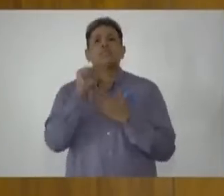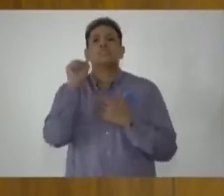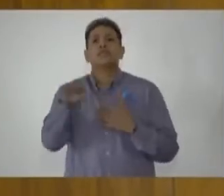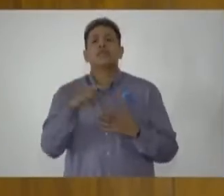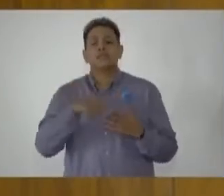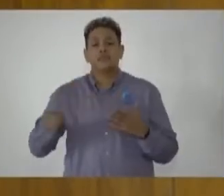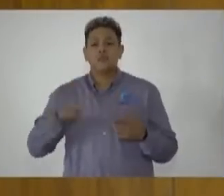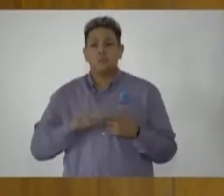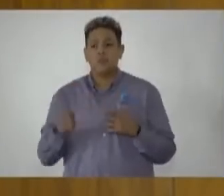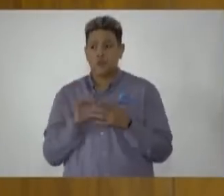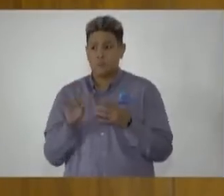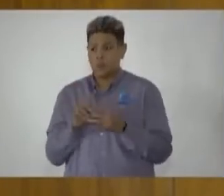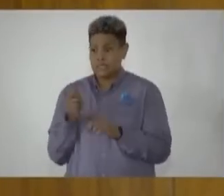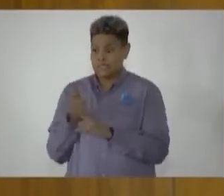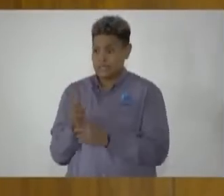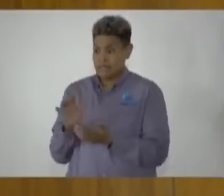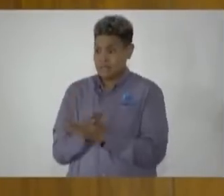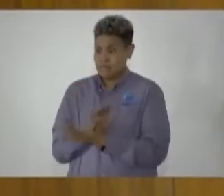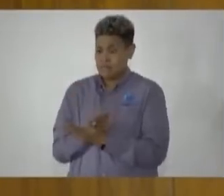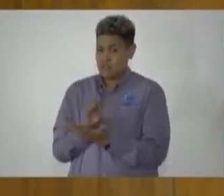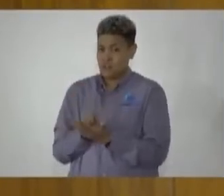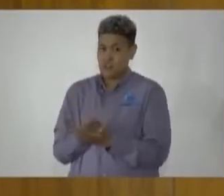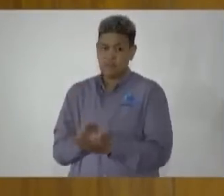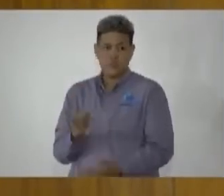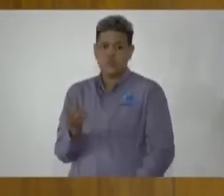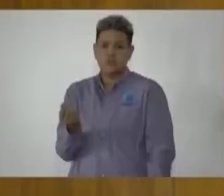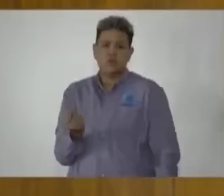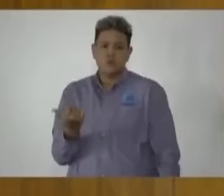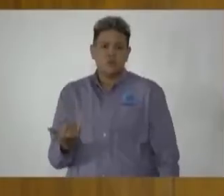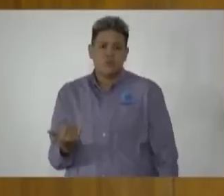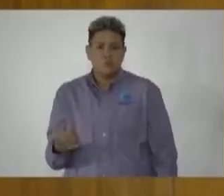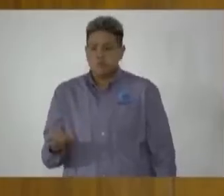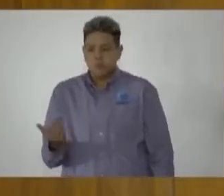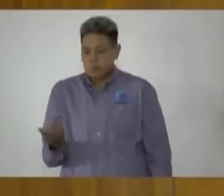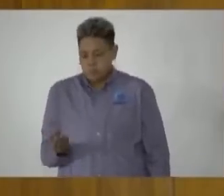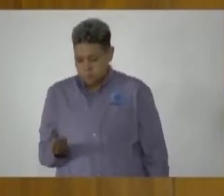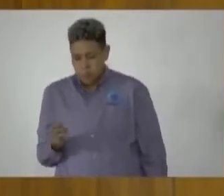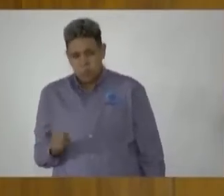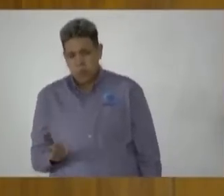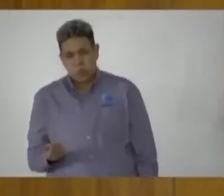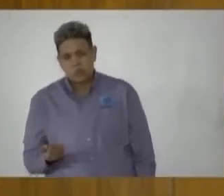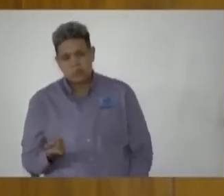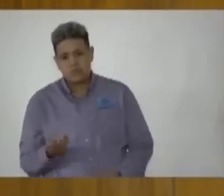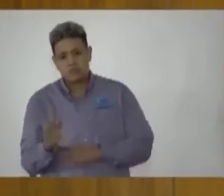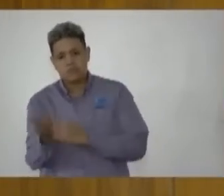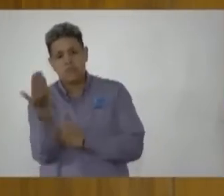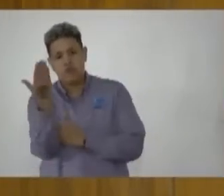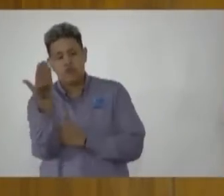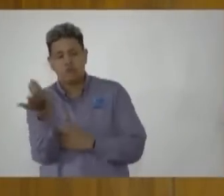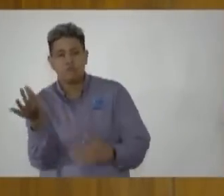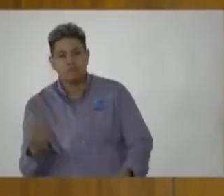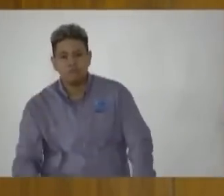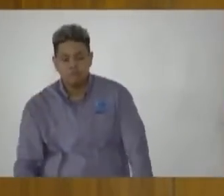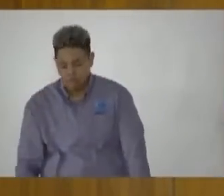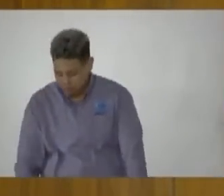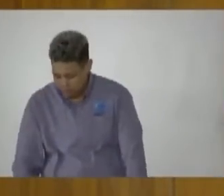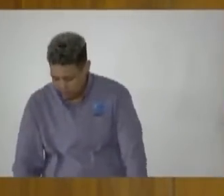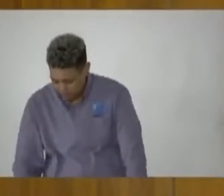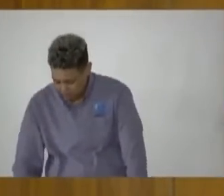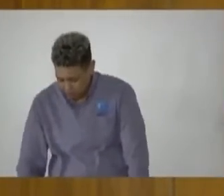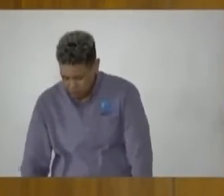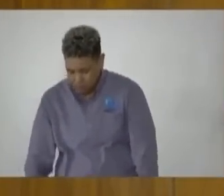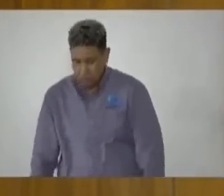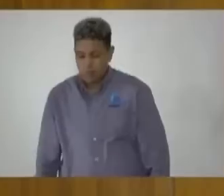the motion itself, I just got it this morning.